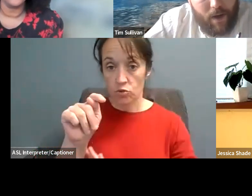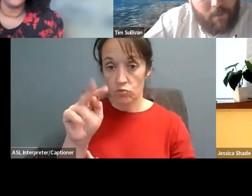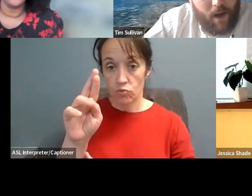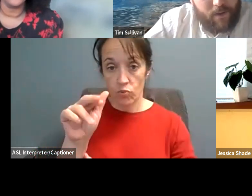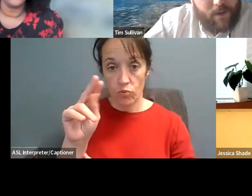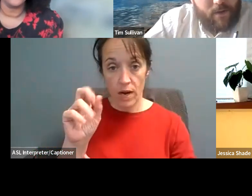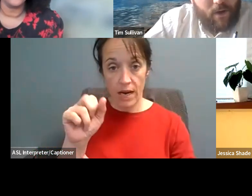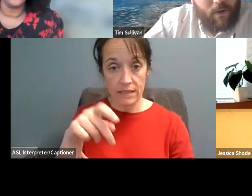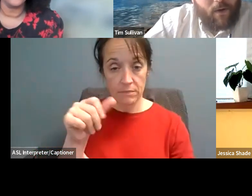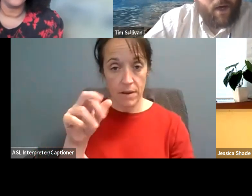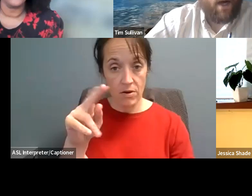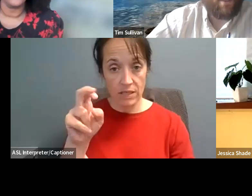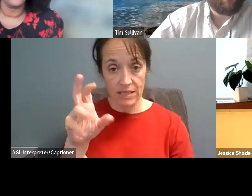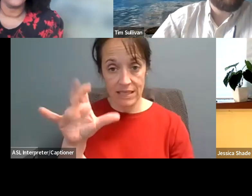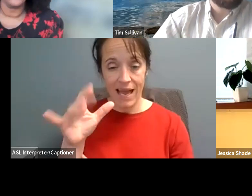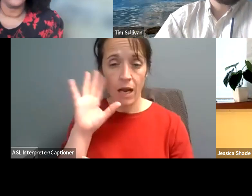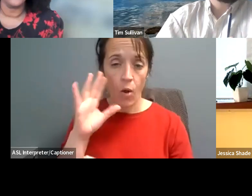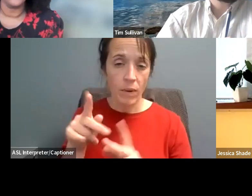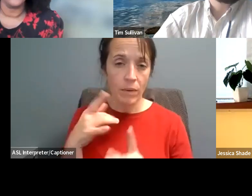honesty is the best policy. So